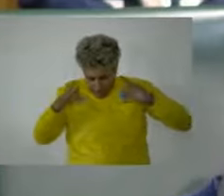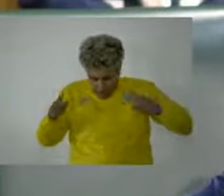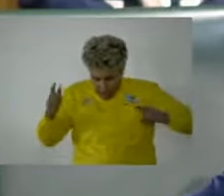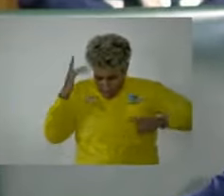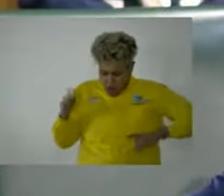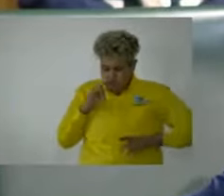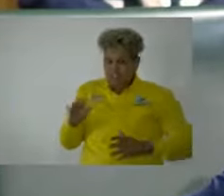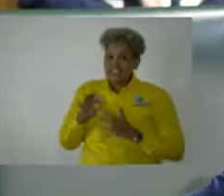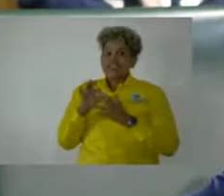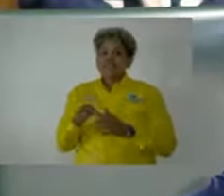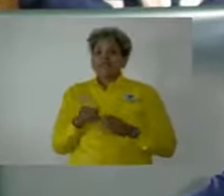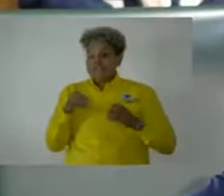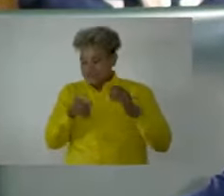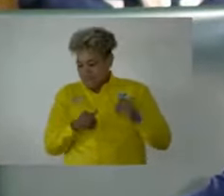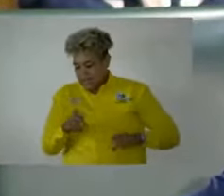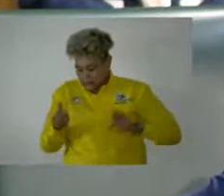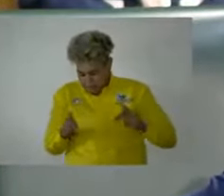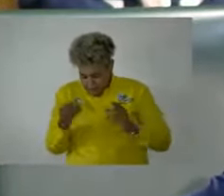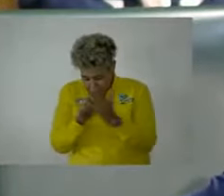it is spending the people's money.